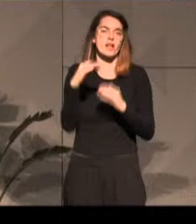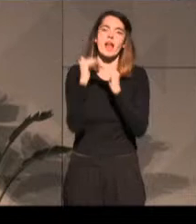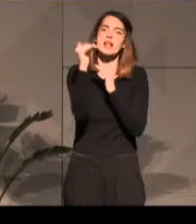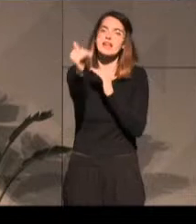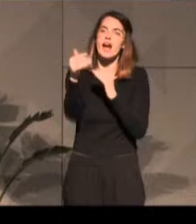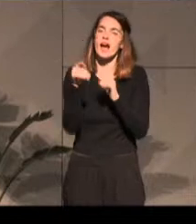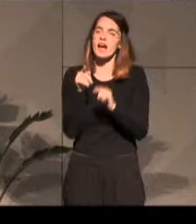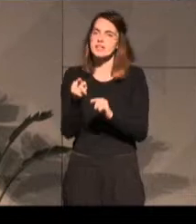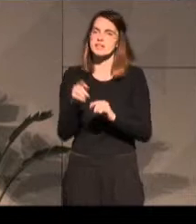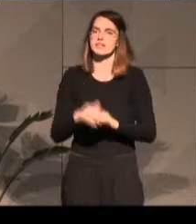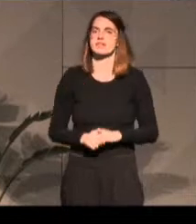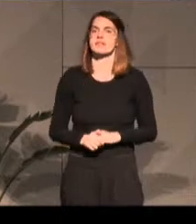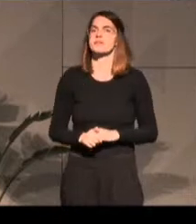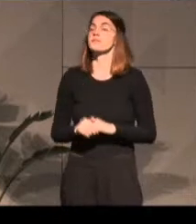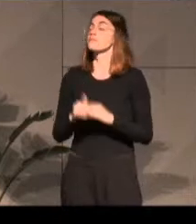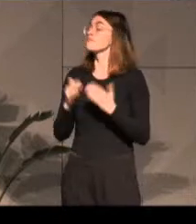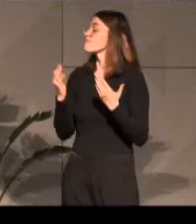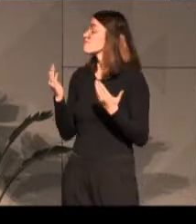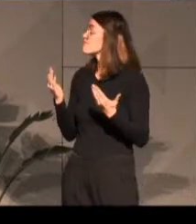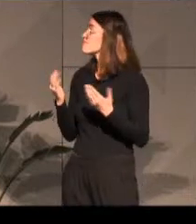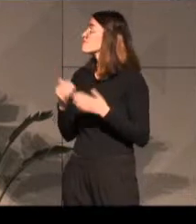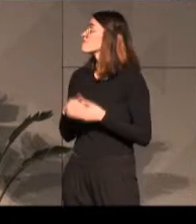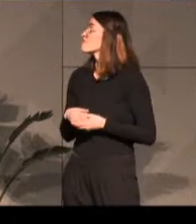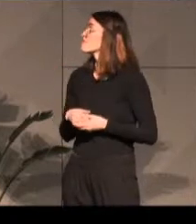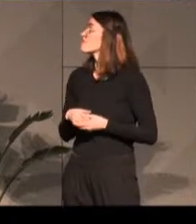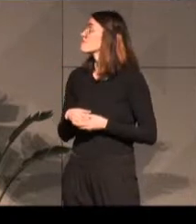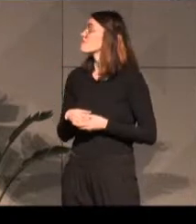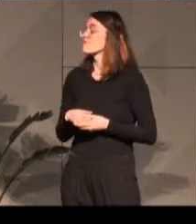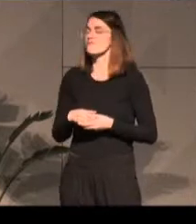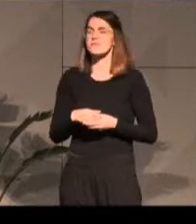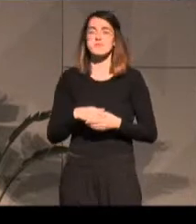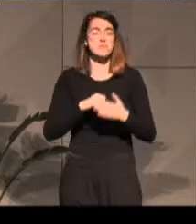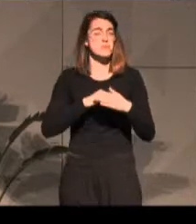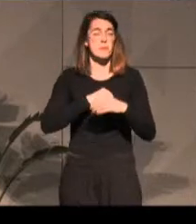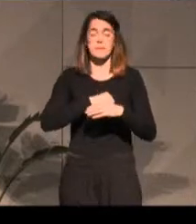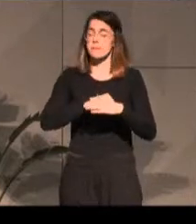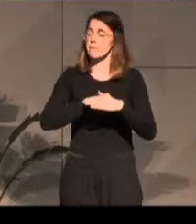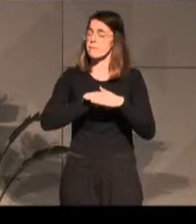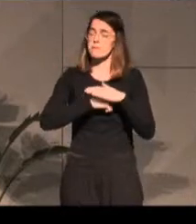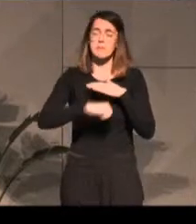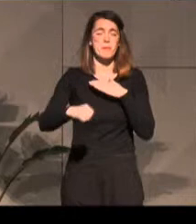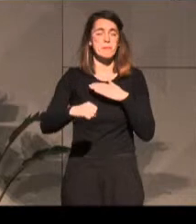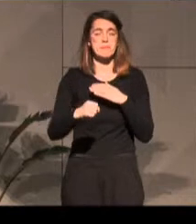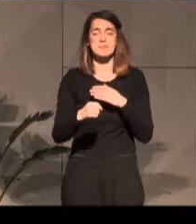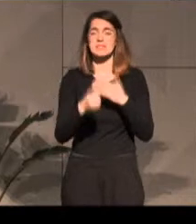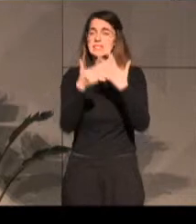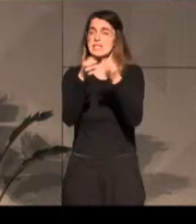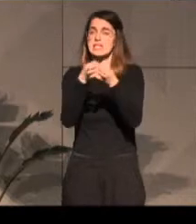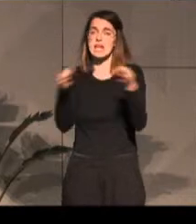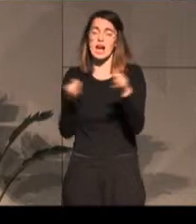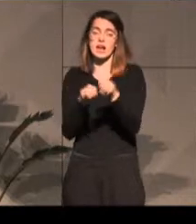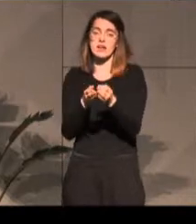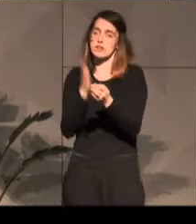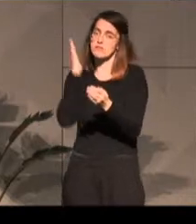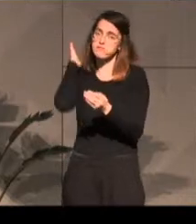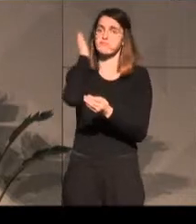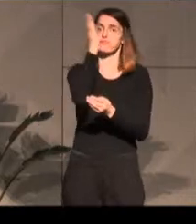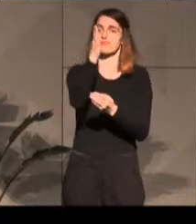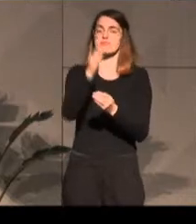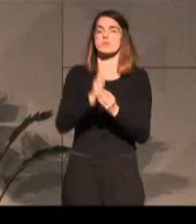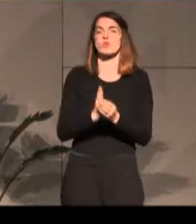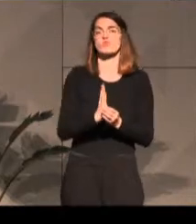Greenland with a lot of open water and we went to the North Pole in record